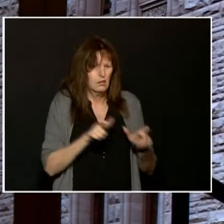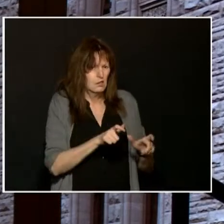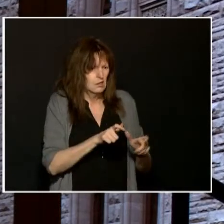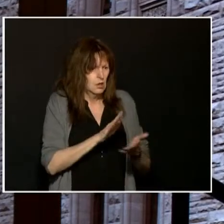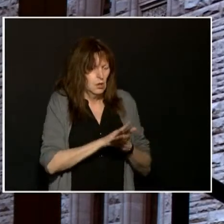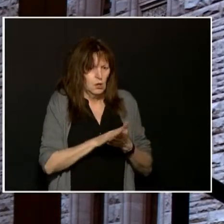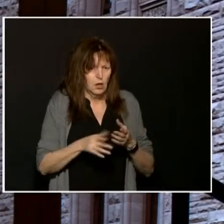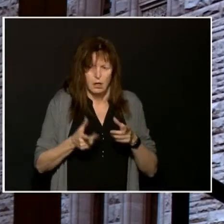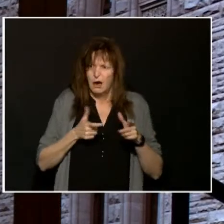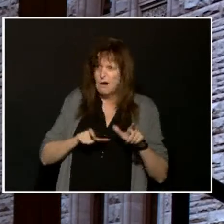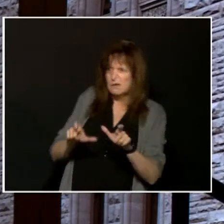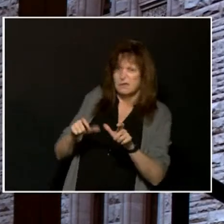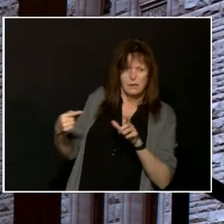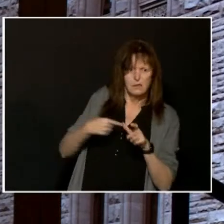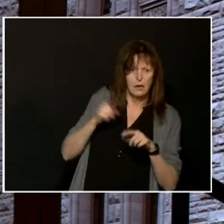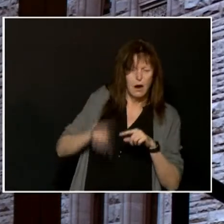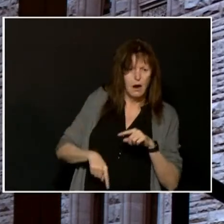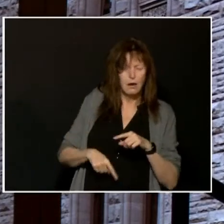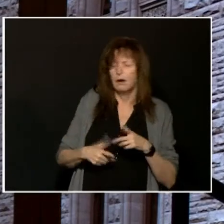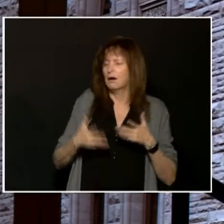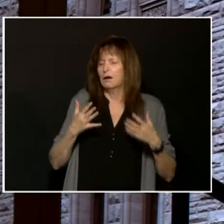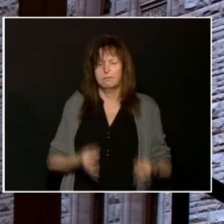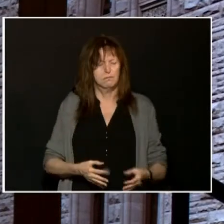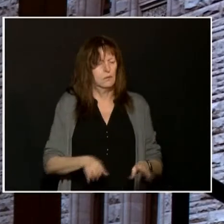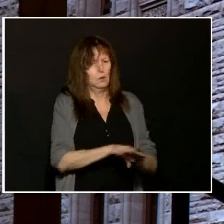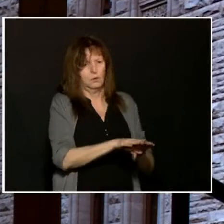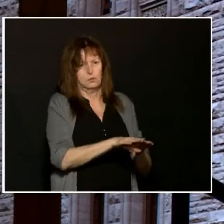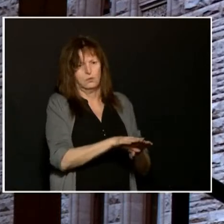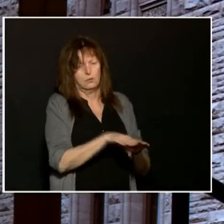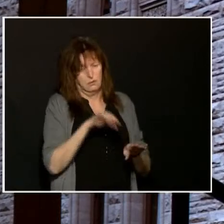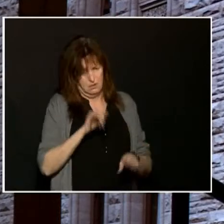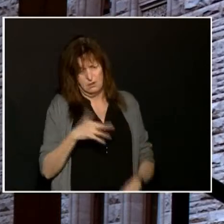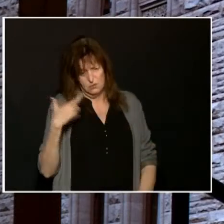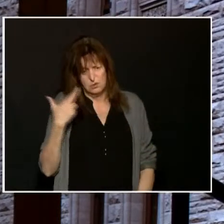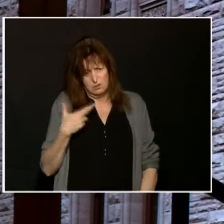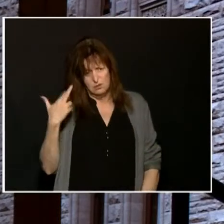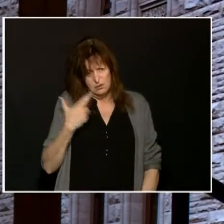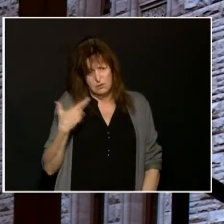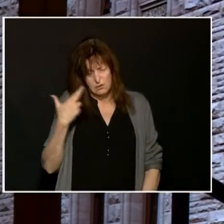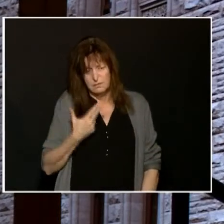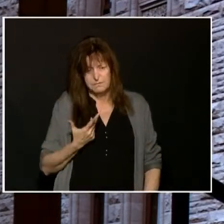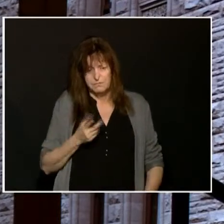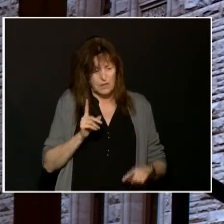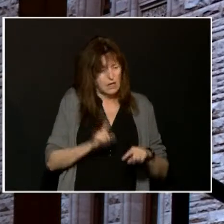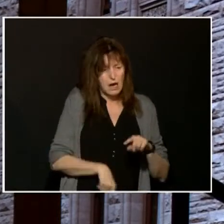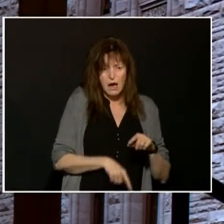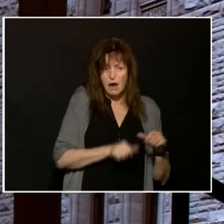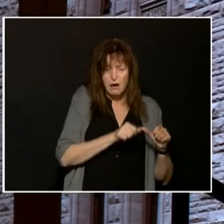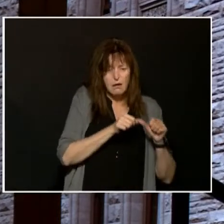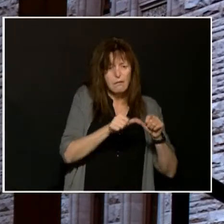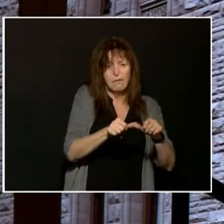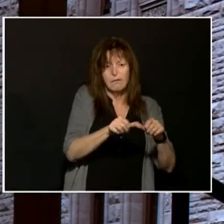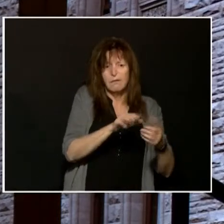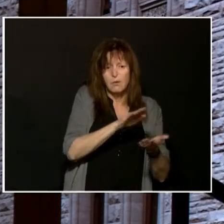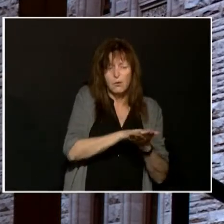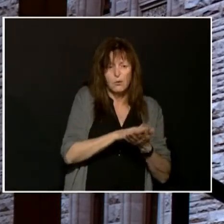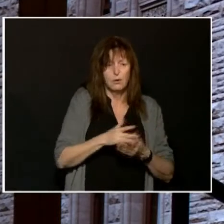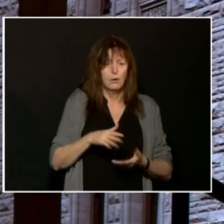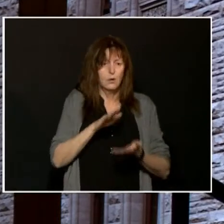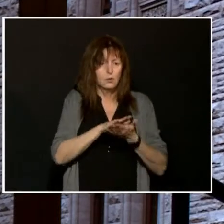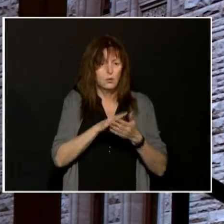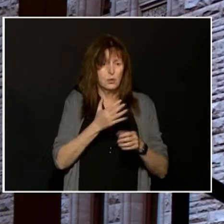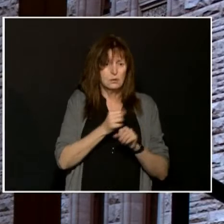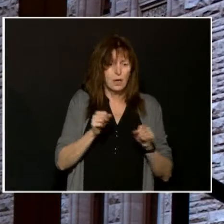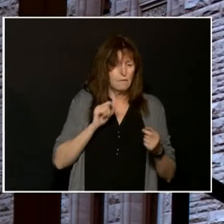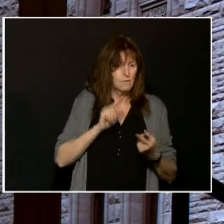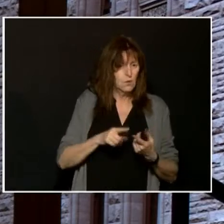schools to a large extent. They said, we cannot no longer keep up on that. So while the schools have been safe up to now, back then, they